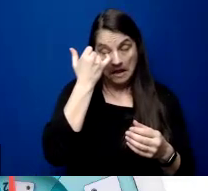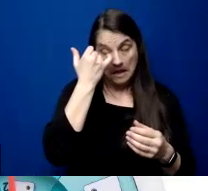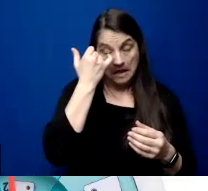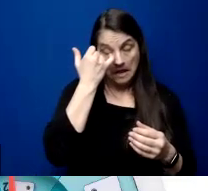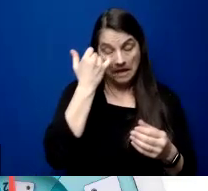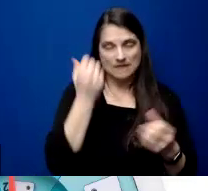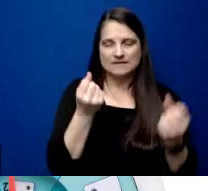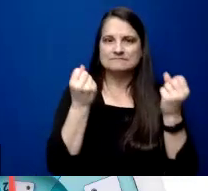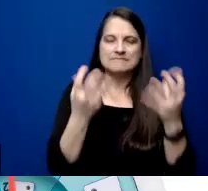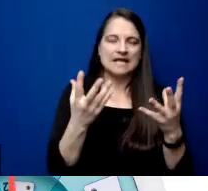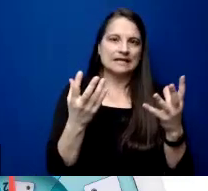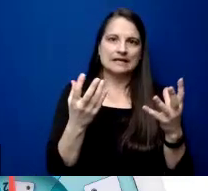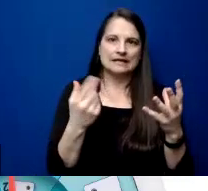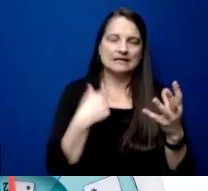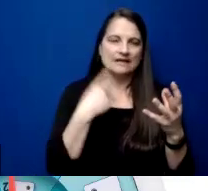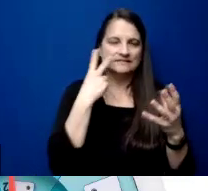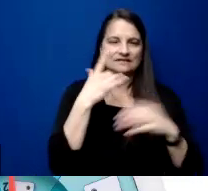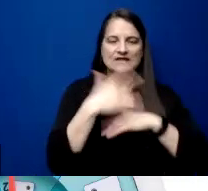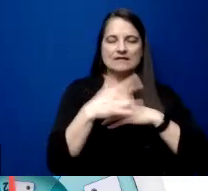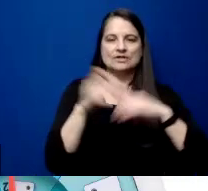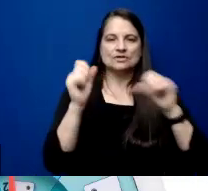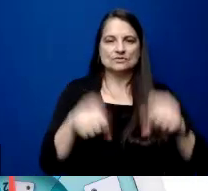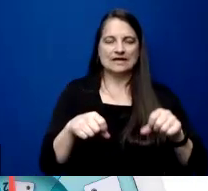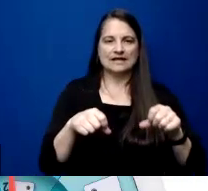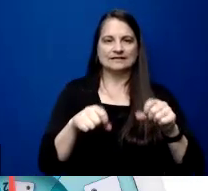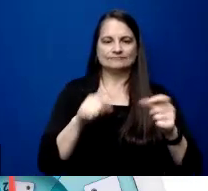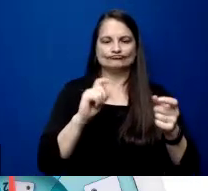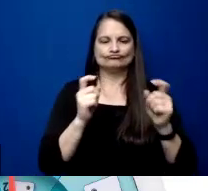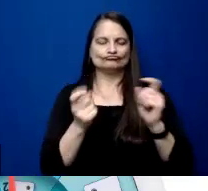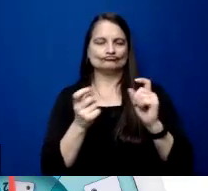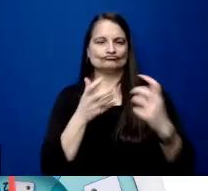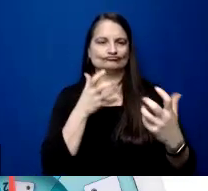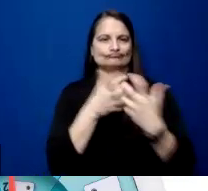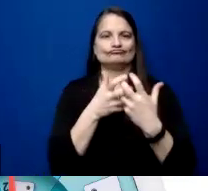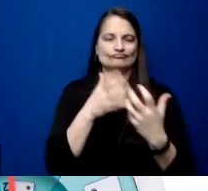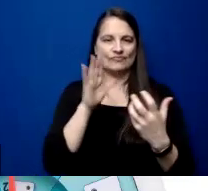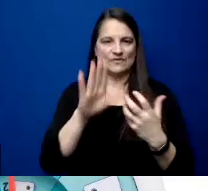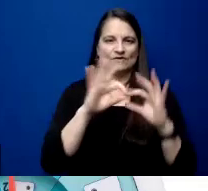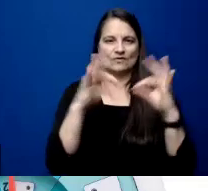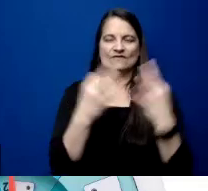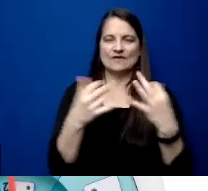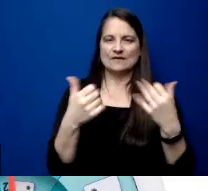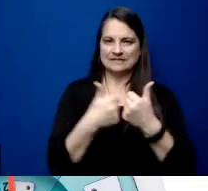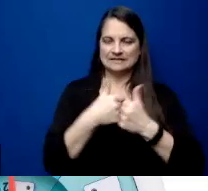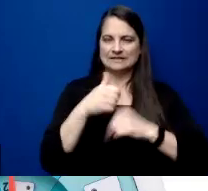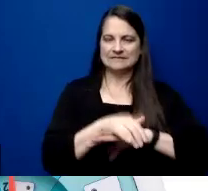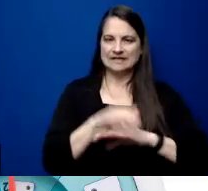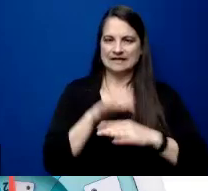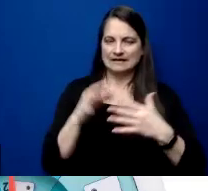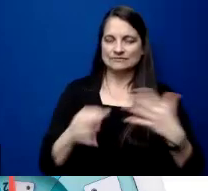be customized for your family's game night options.